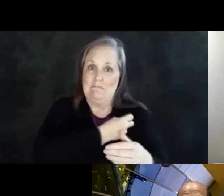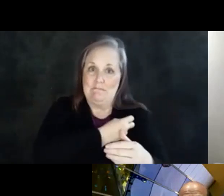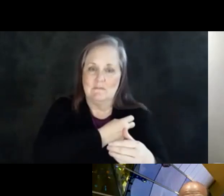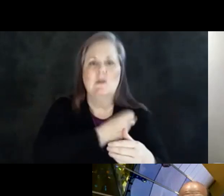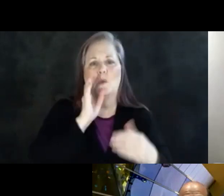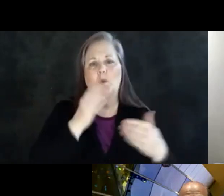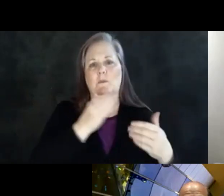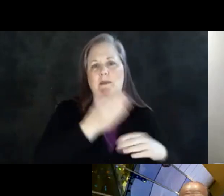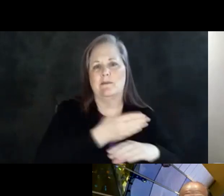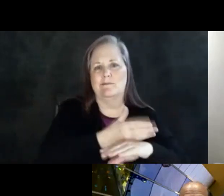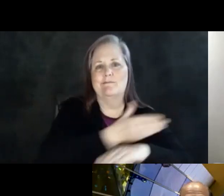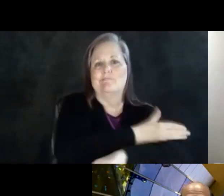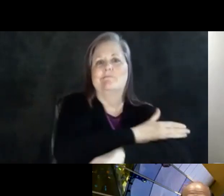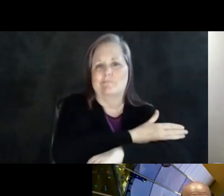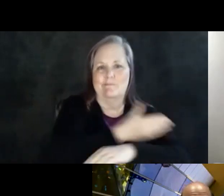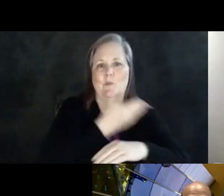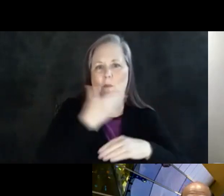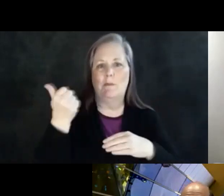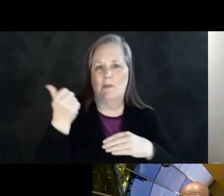off we're going to all be, and